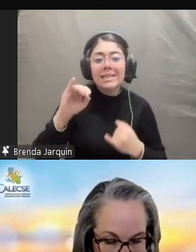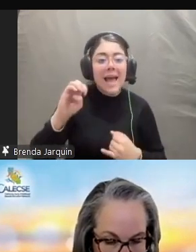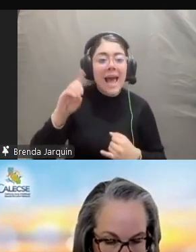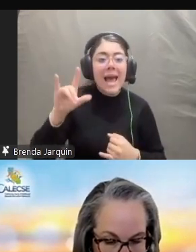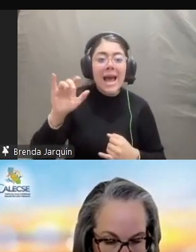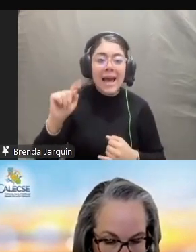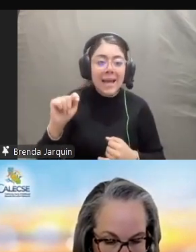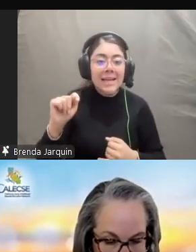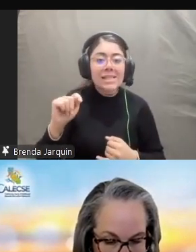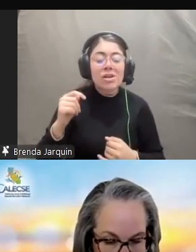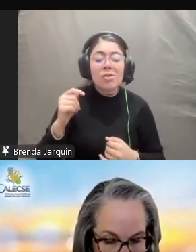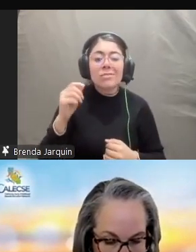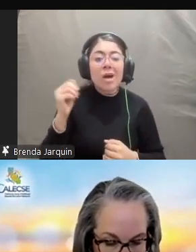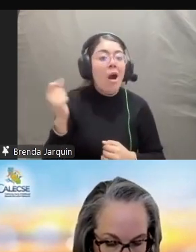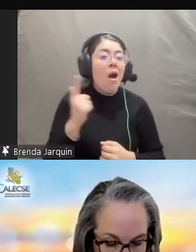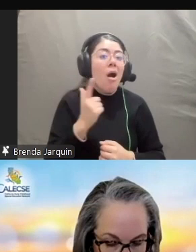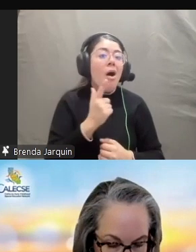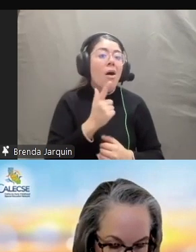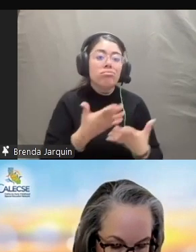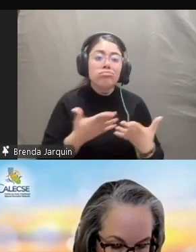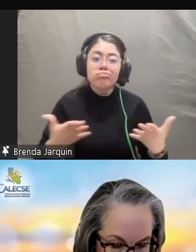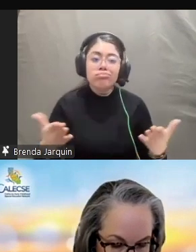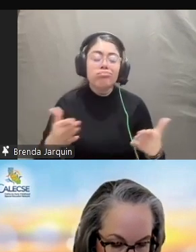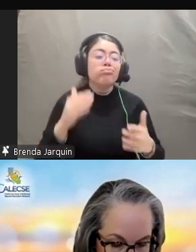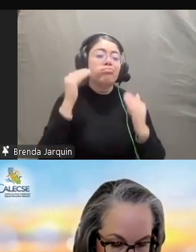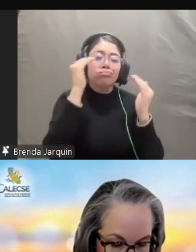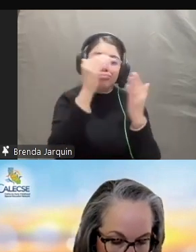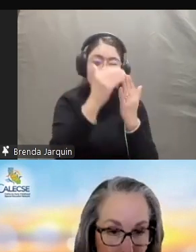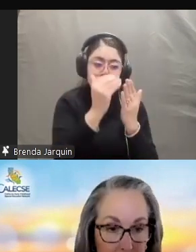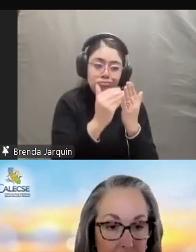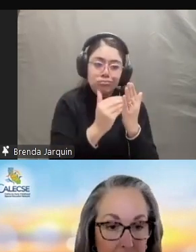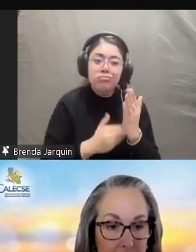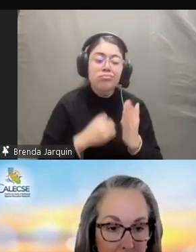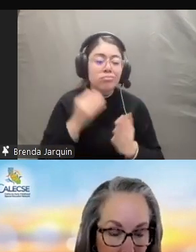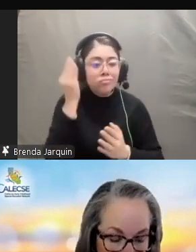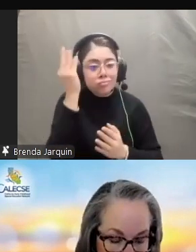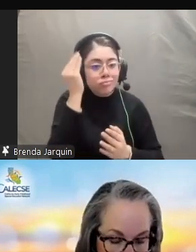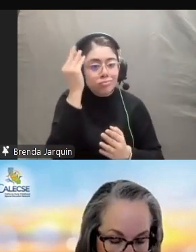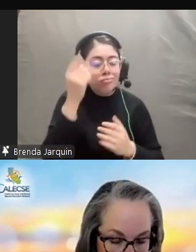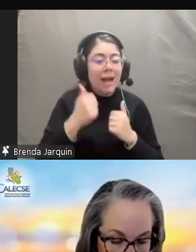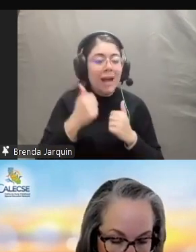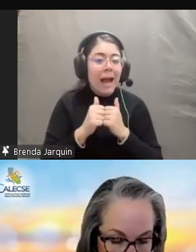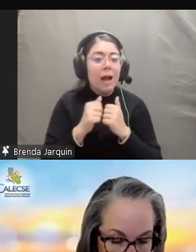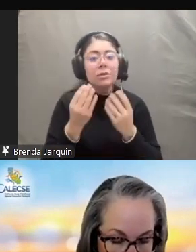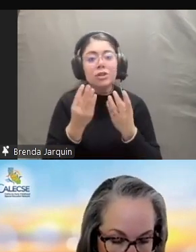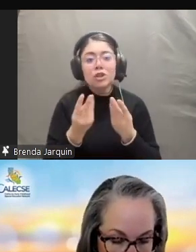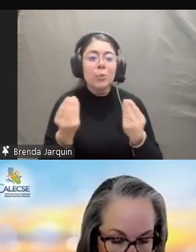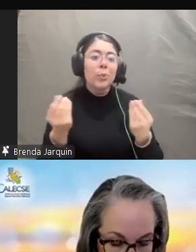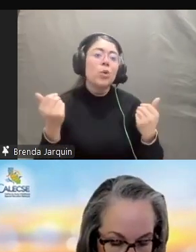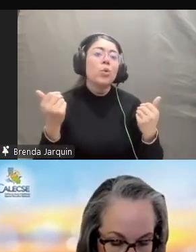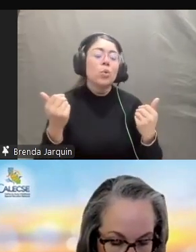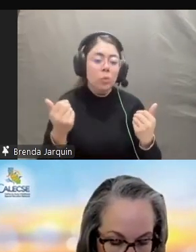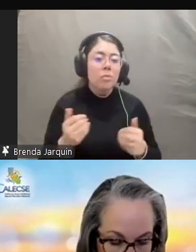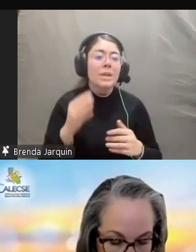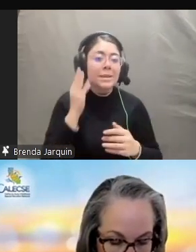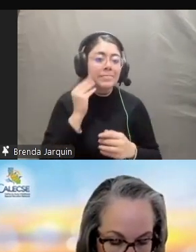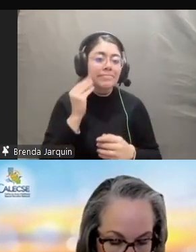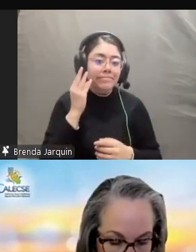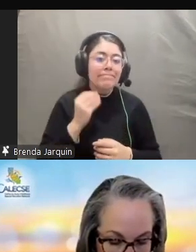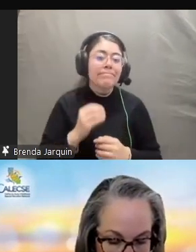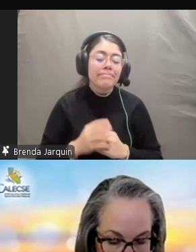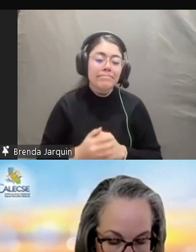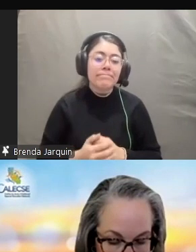tiny details to help this process go smoothly. And again, you just repeat it for any process. This